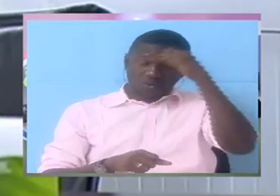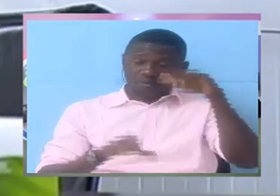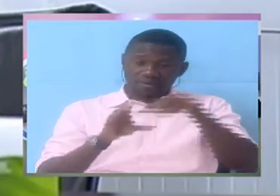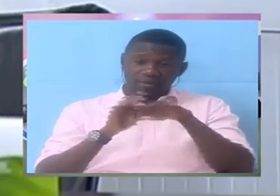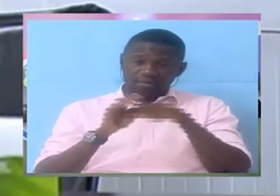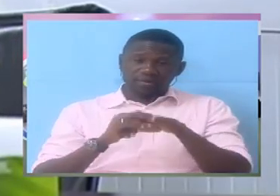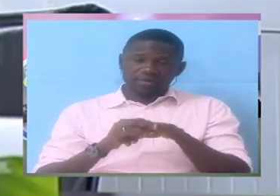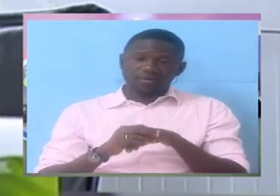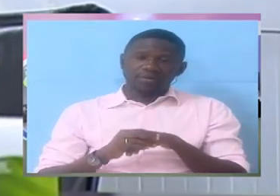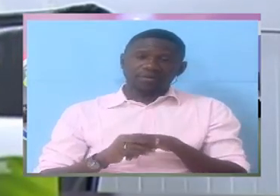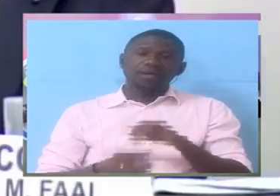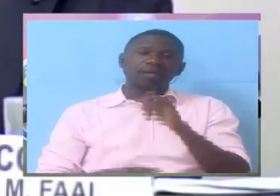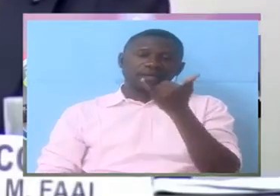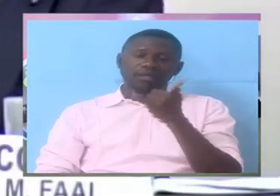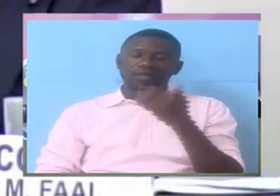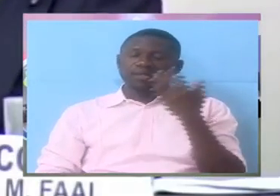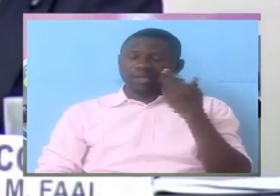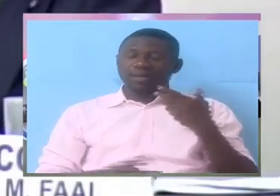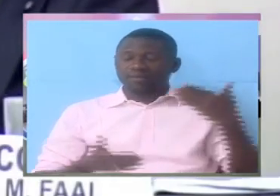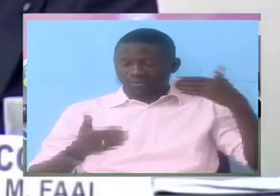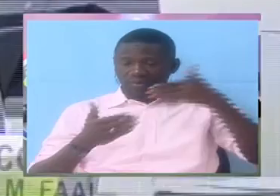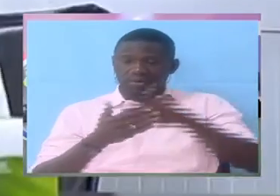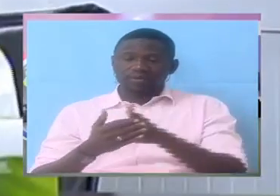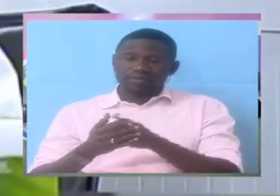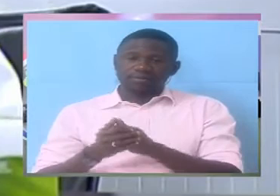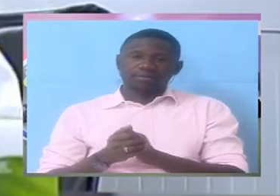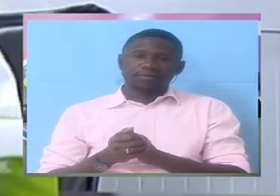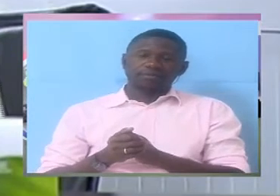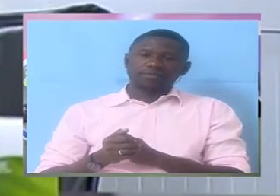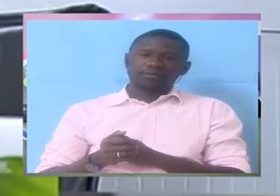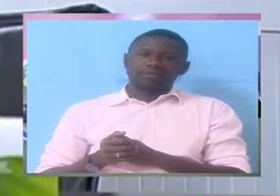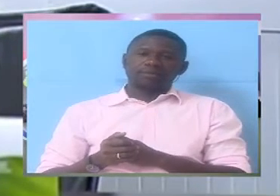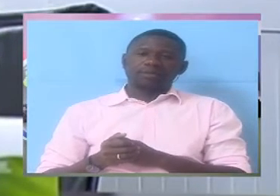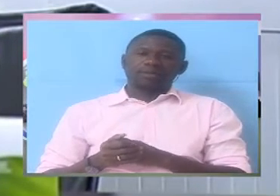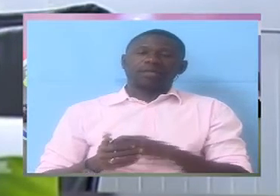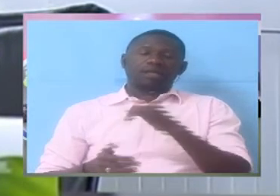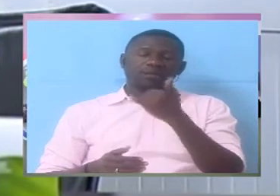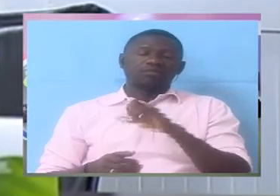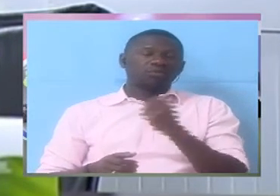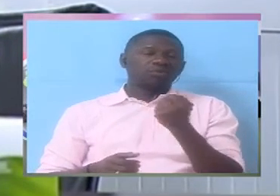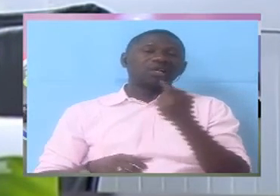birafutata tumume. But he said I was preparing my way to Dakar, definitely.